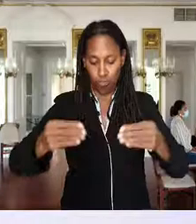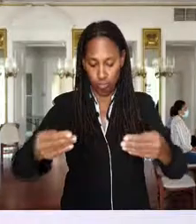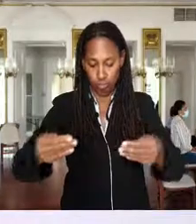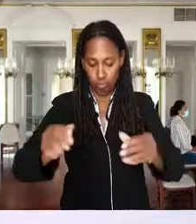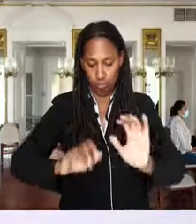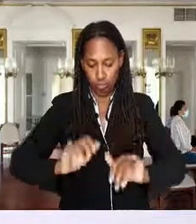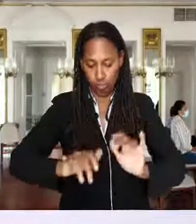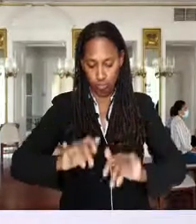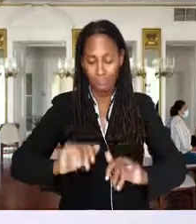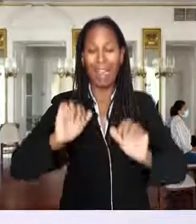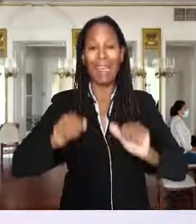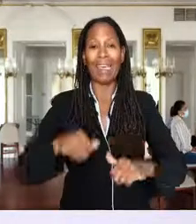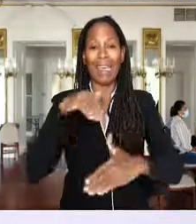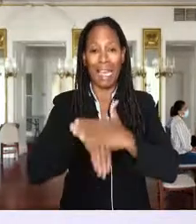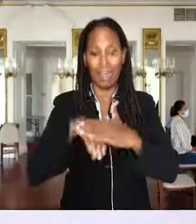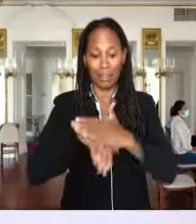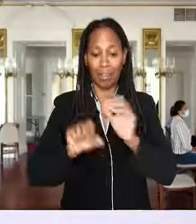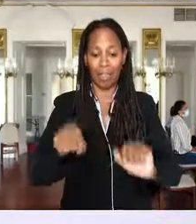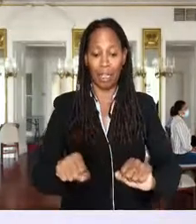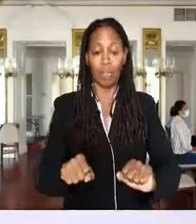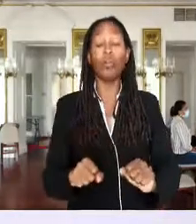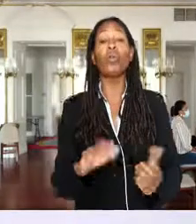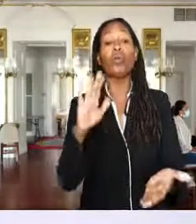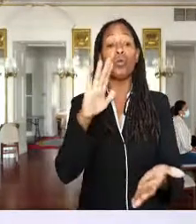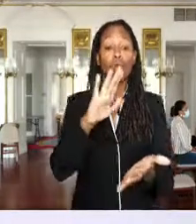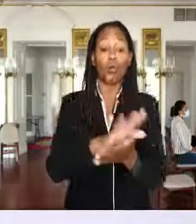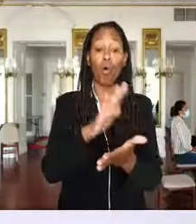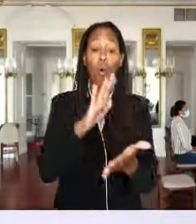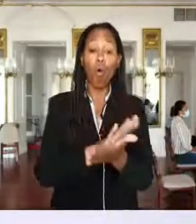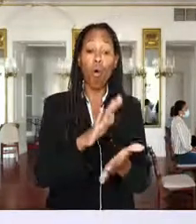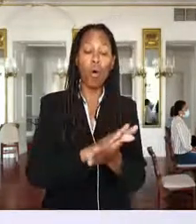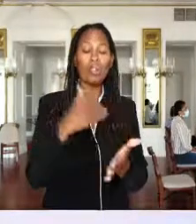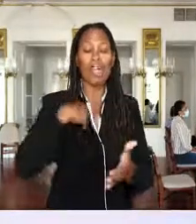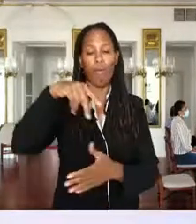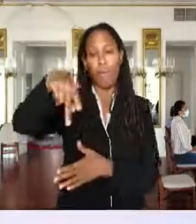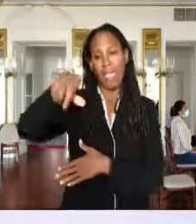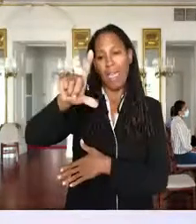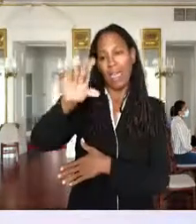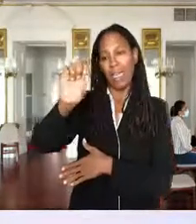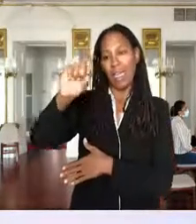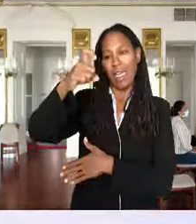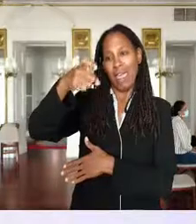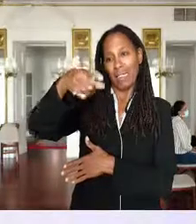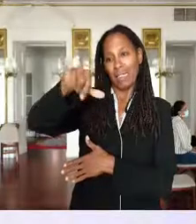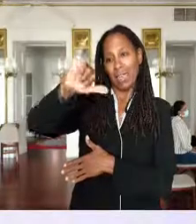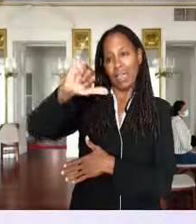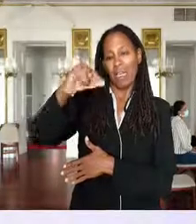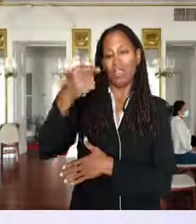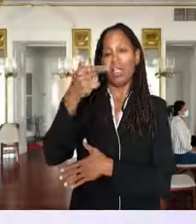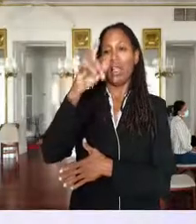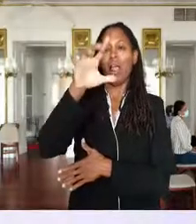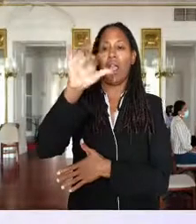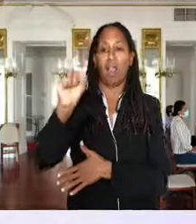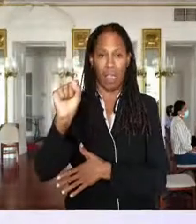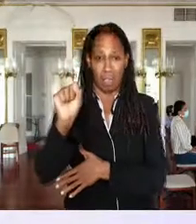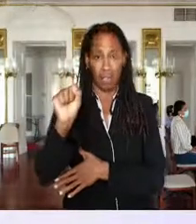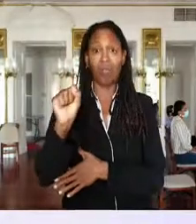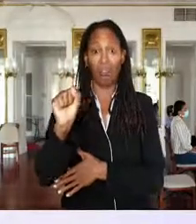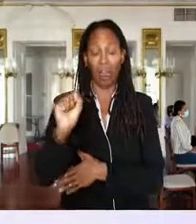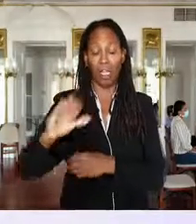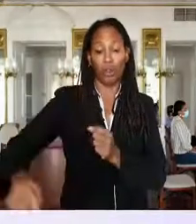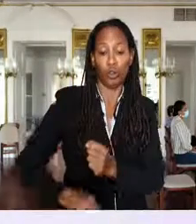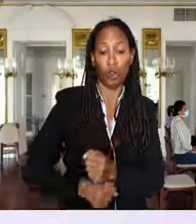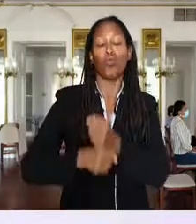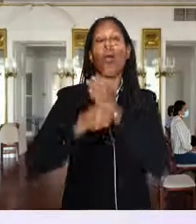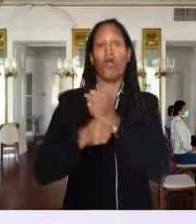have access. We have outfitted our schools with plexiglass and reinforced internet. We have provided resources to